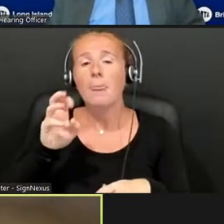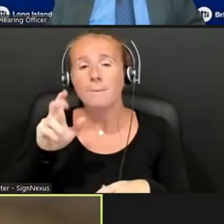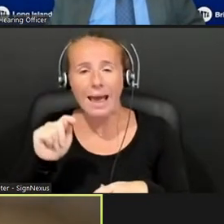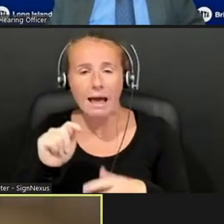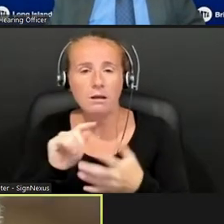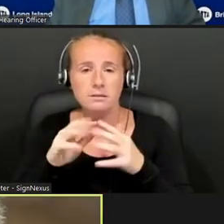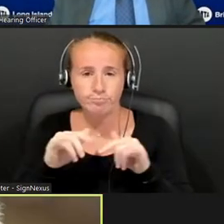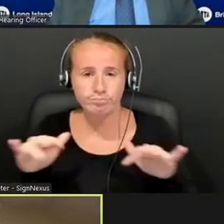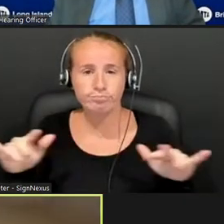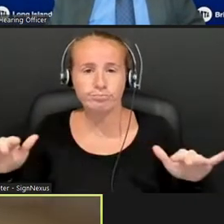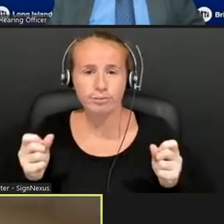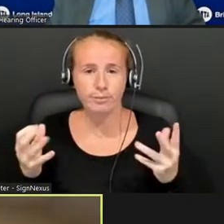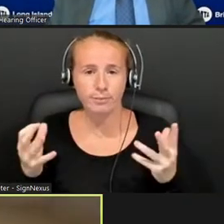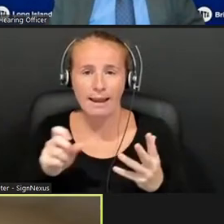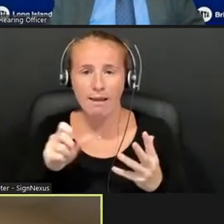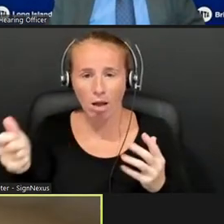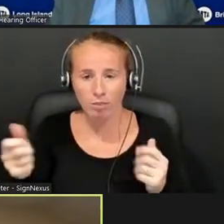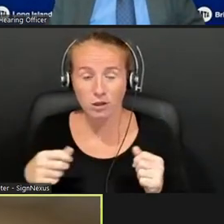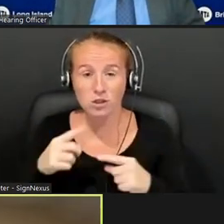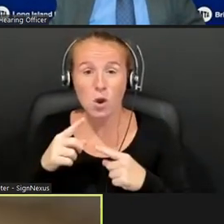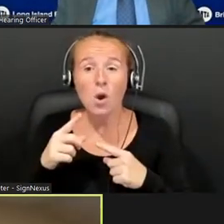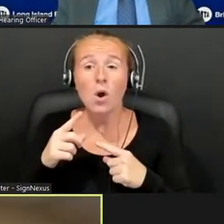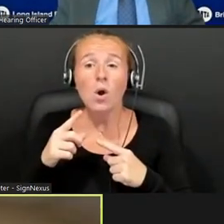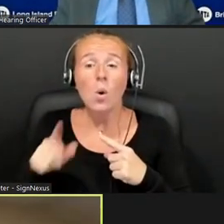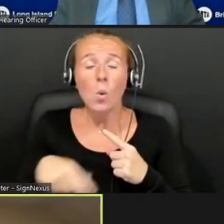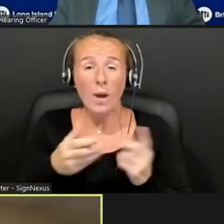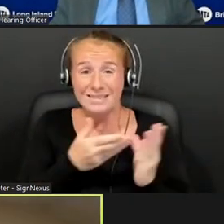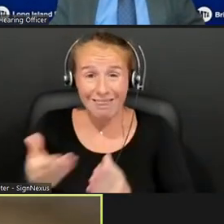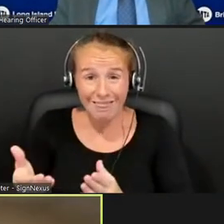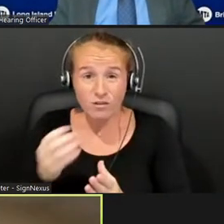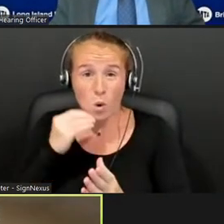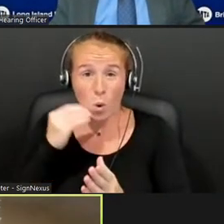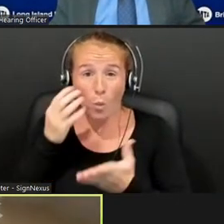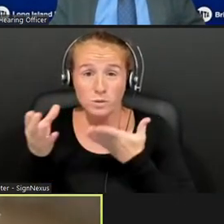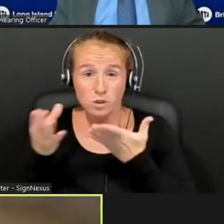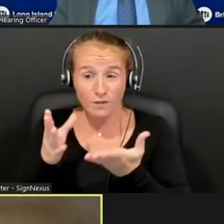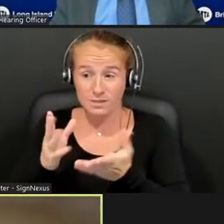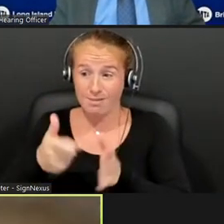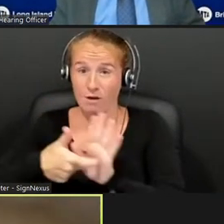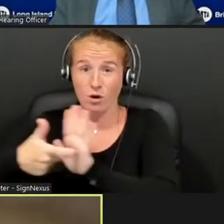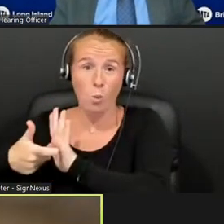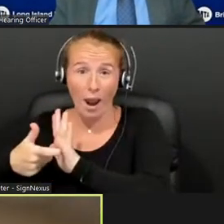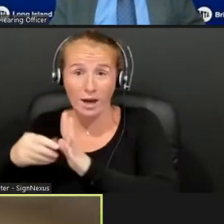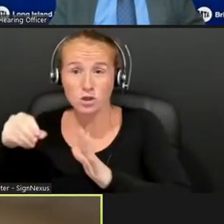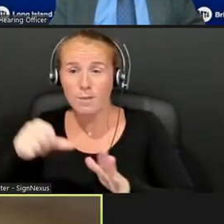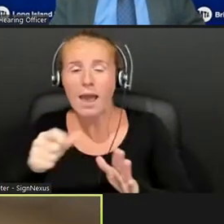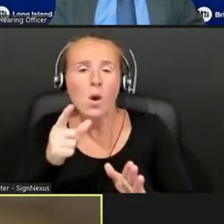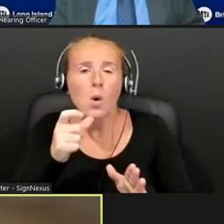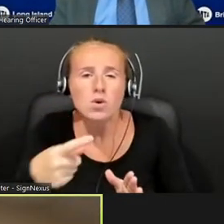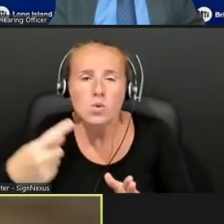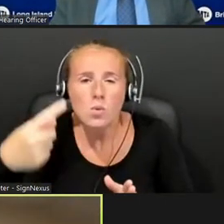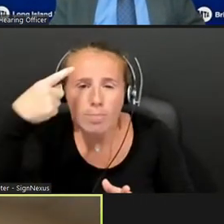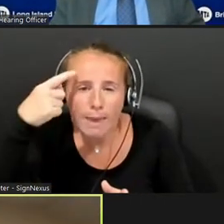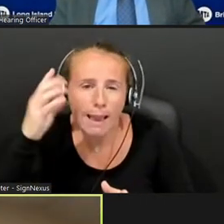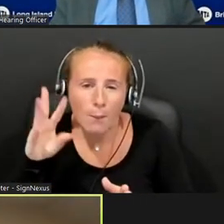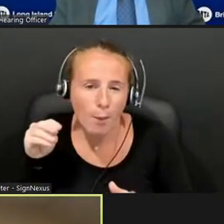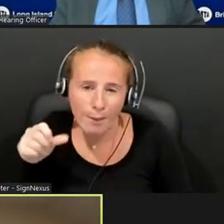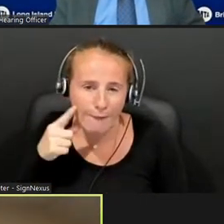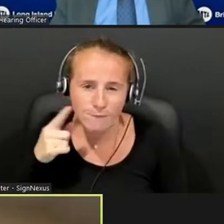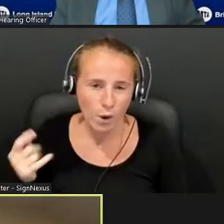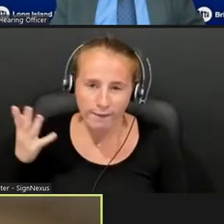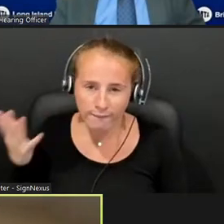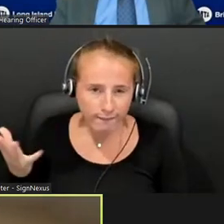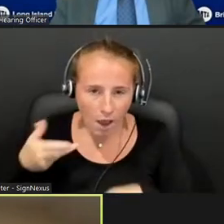others once delivery and Home Services are required to pay this additional toll who do you think is going to ultimately pay for this